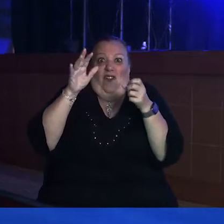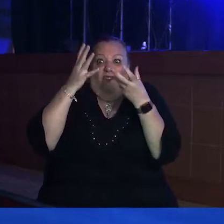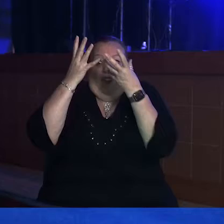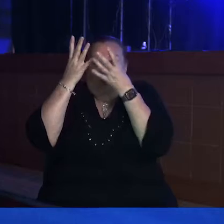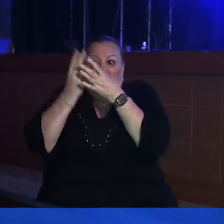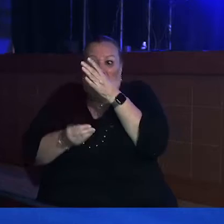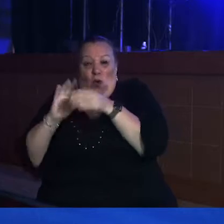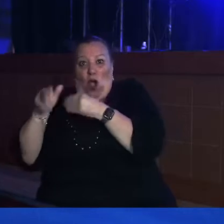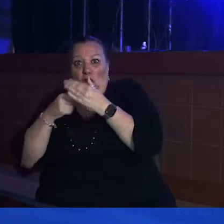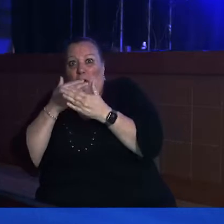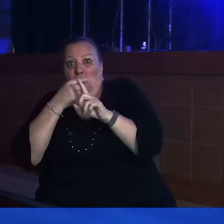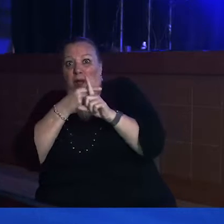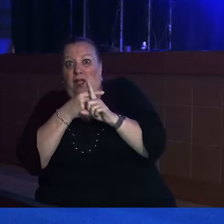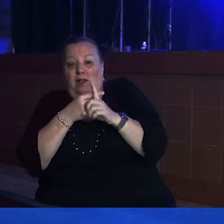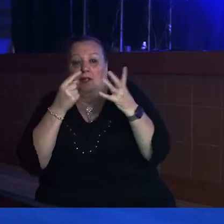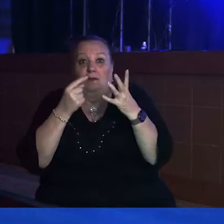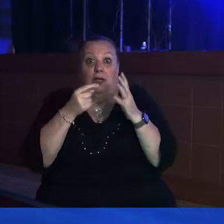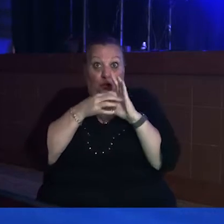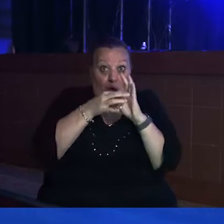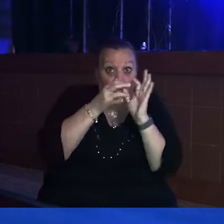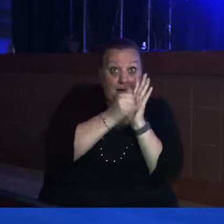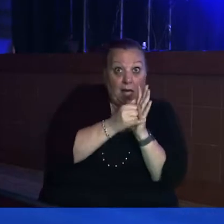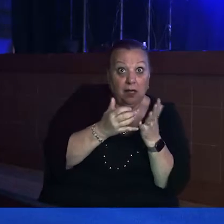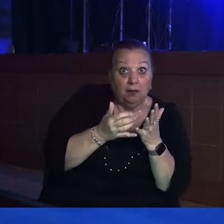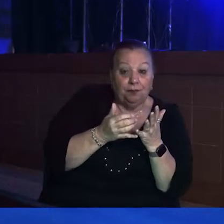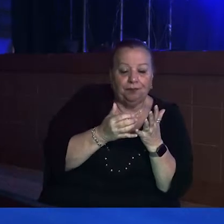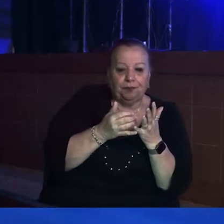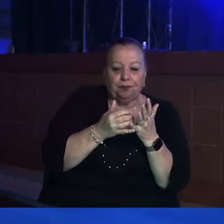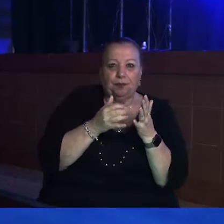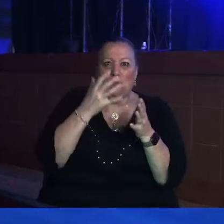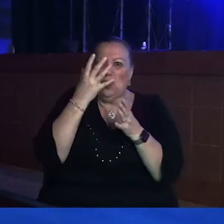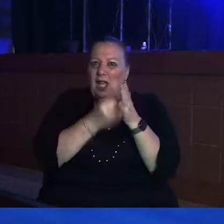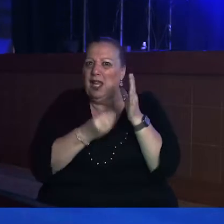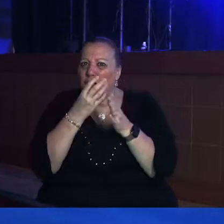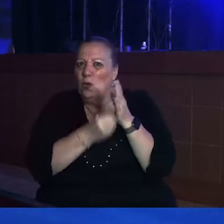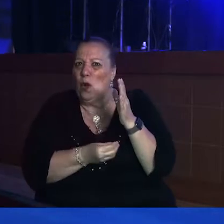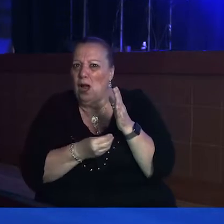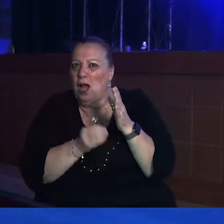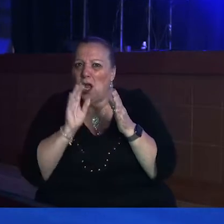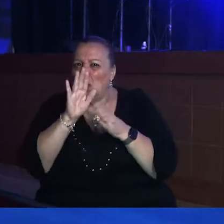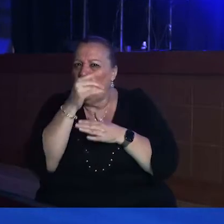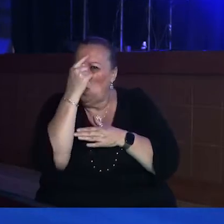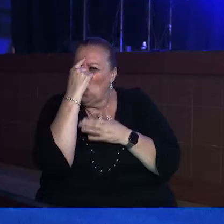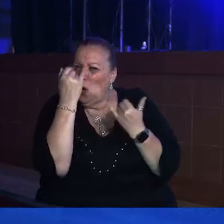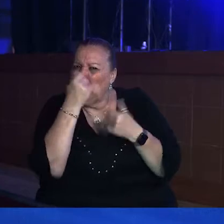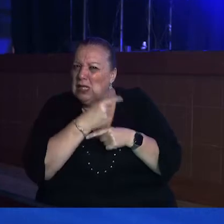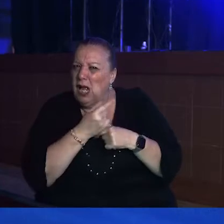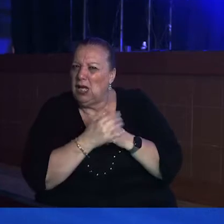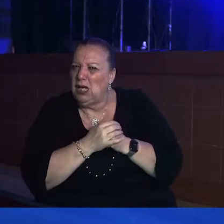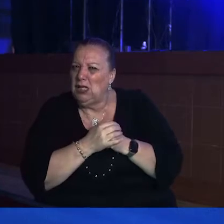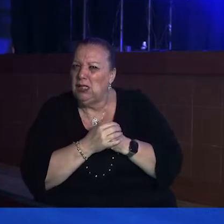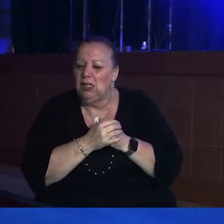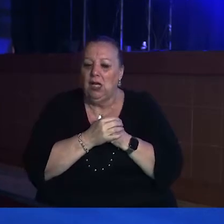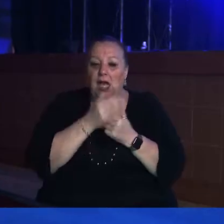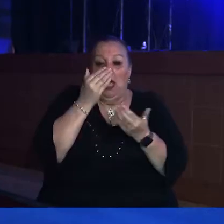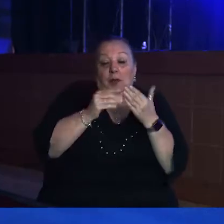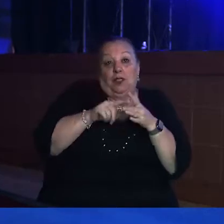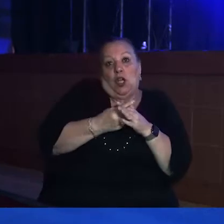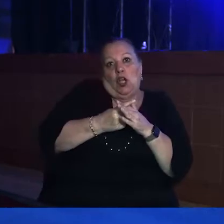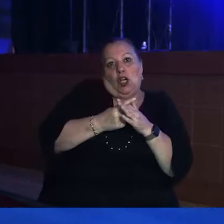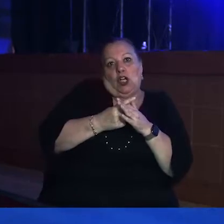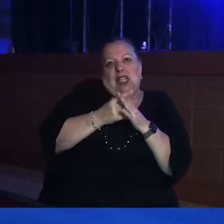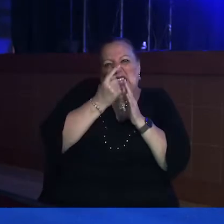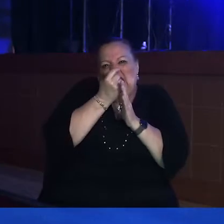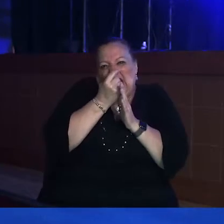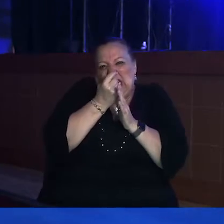to that quote? What's draining your thoughts these days? Maybe it started as a thin stream of